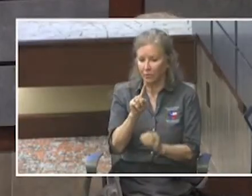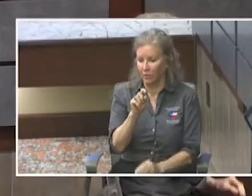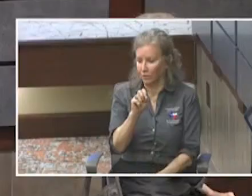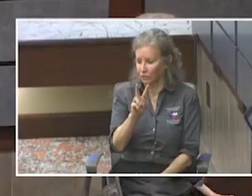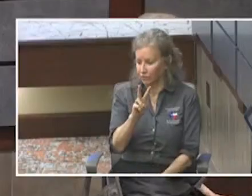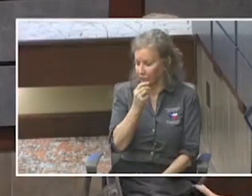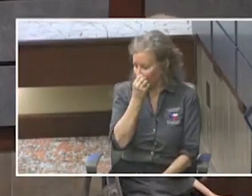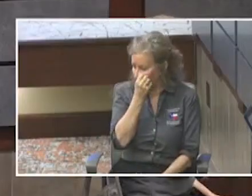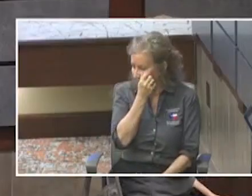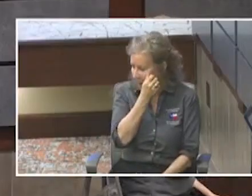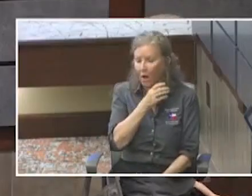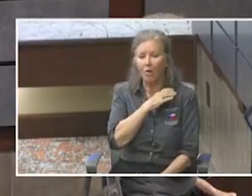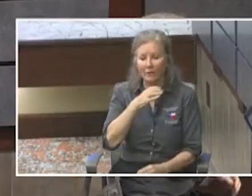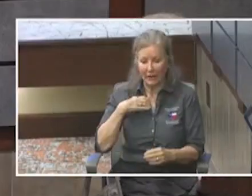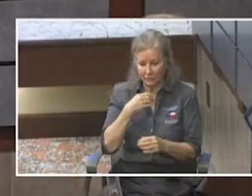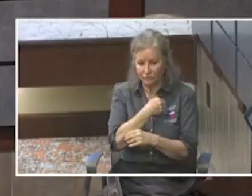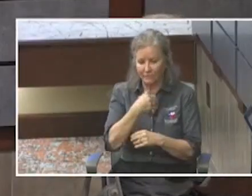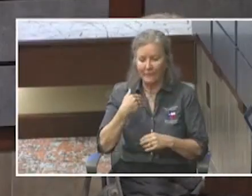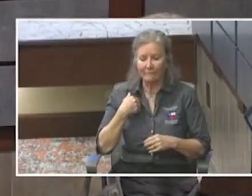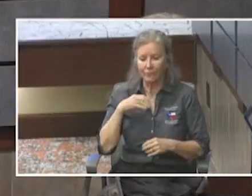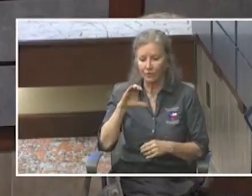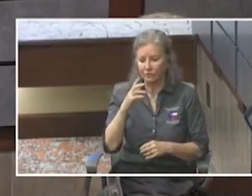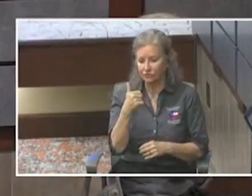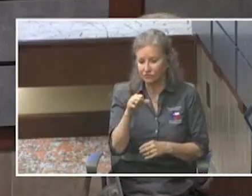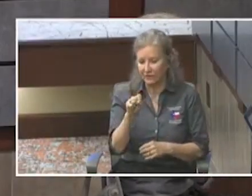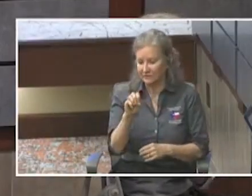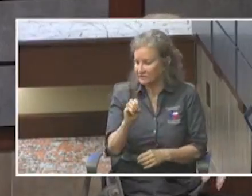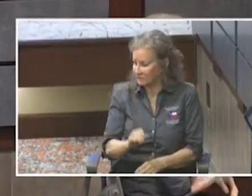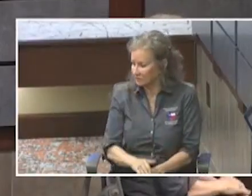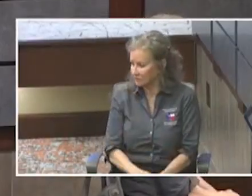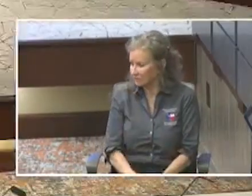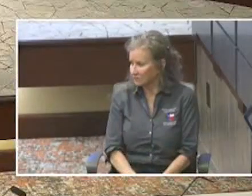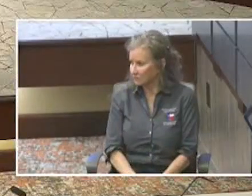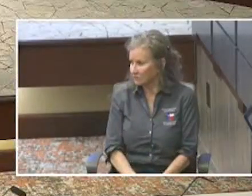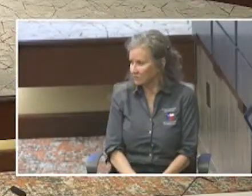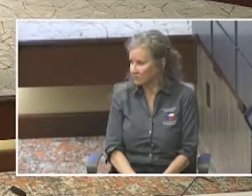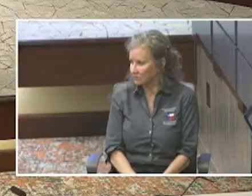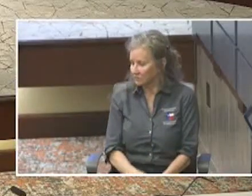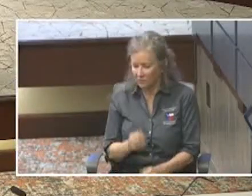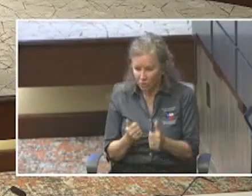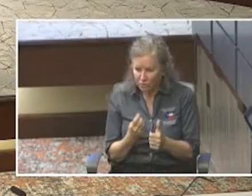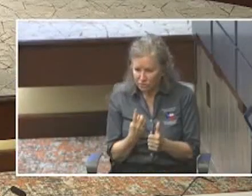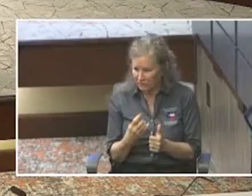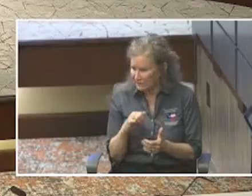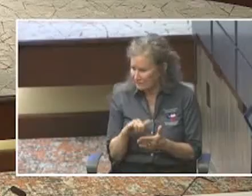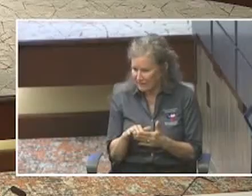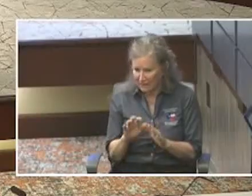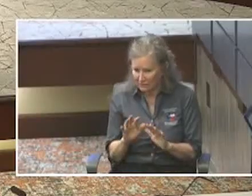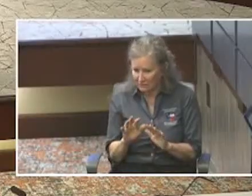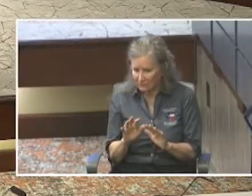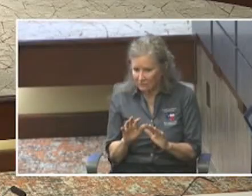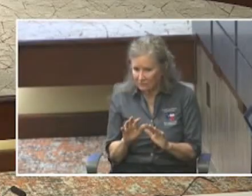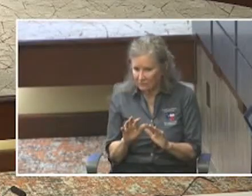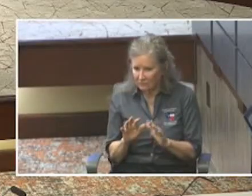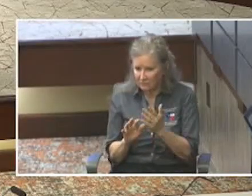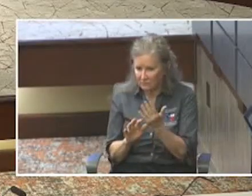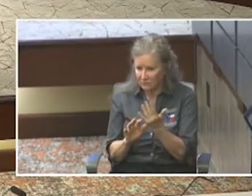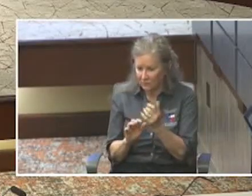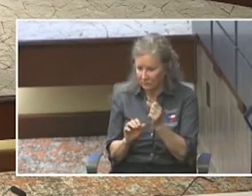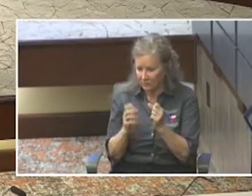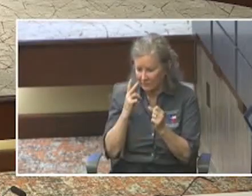Councilmember Chase. Honorable guy over here. We'll pull that. Which one is that? Not that it matters, I'd just like to